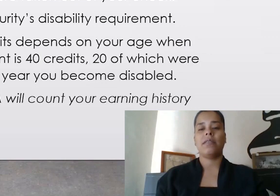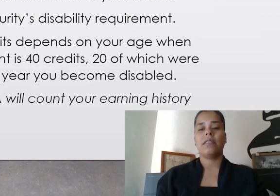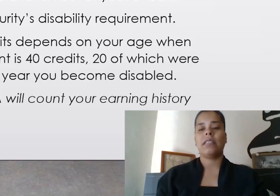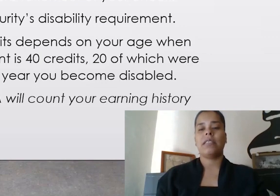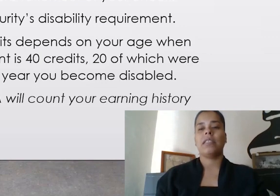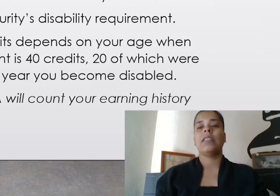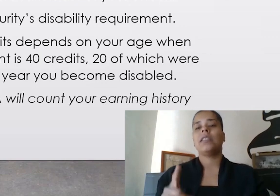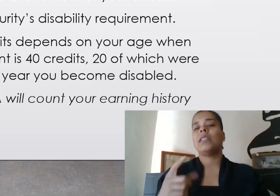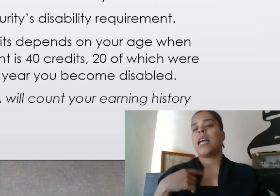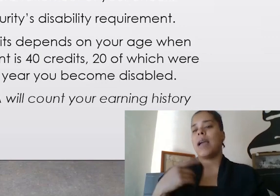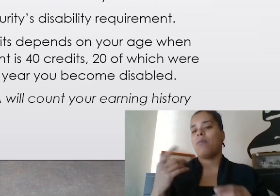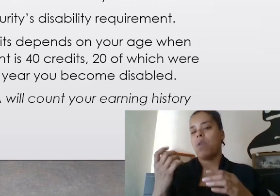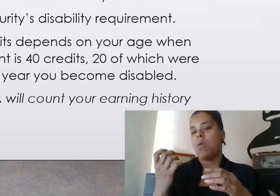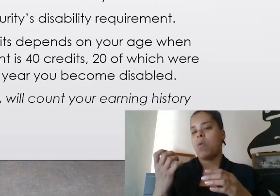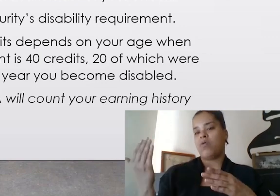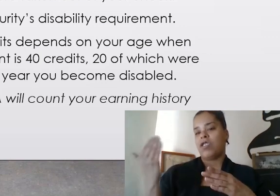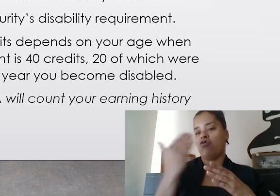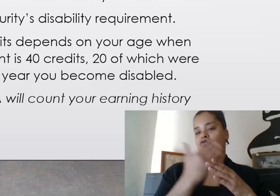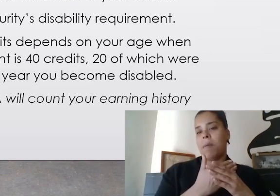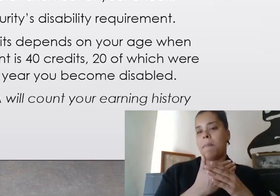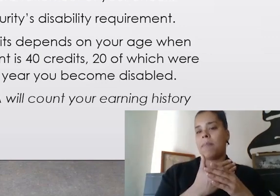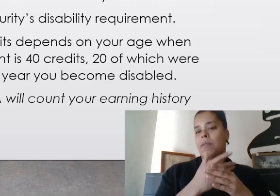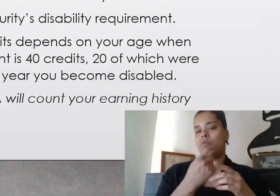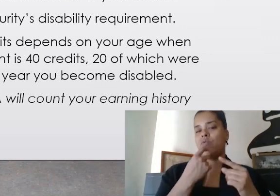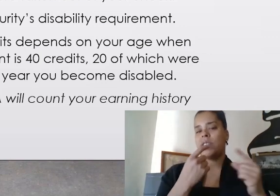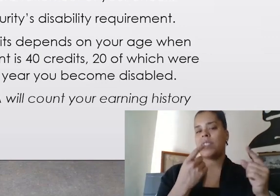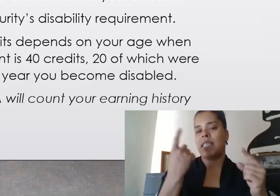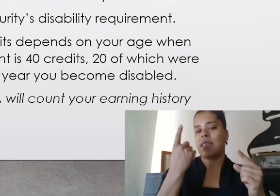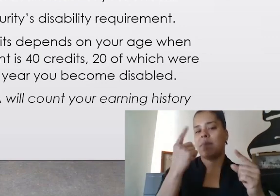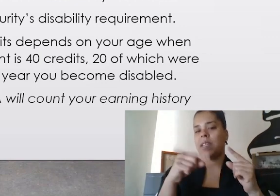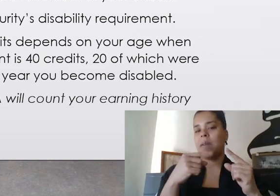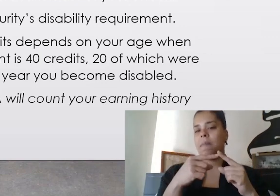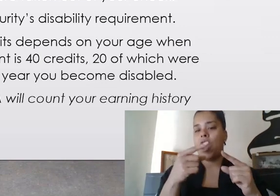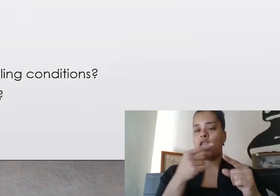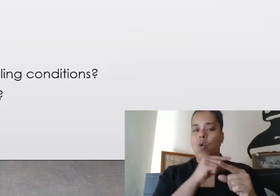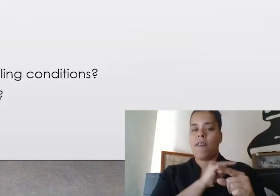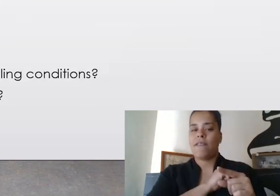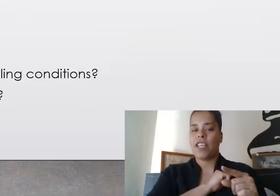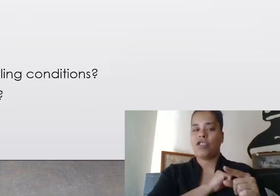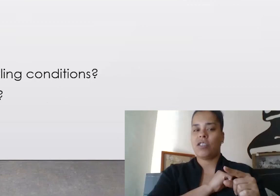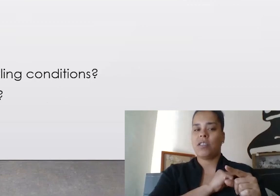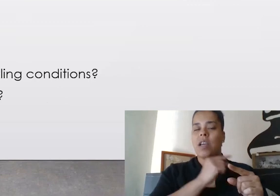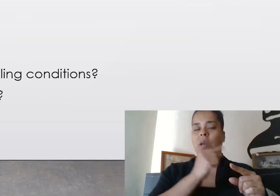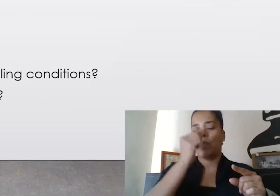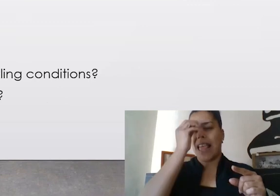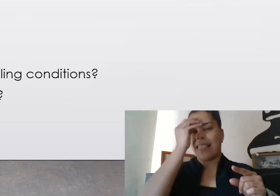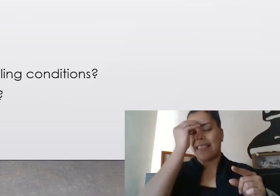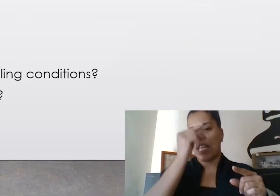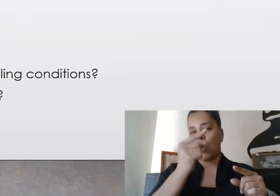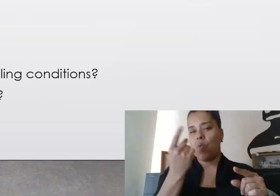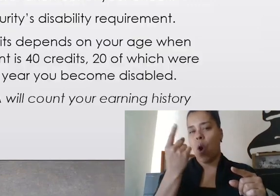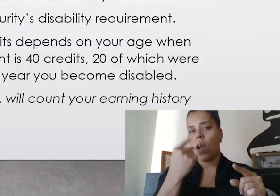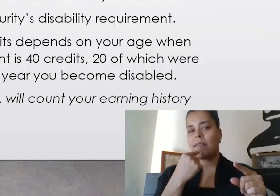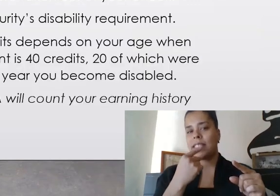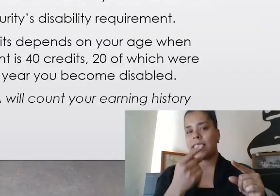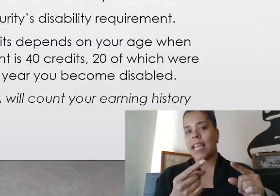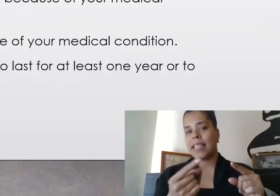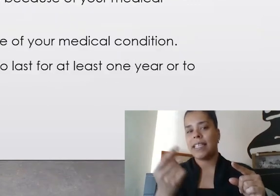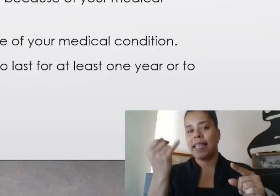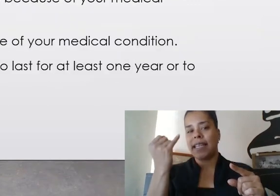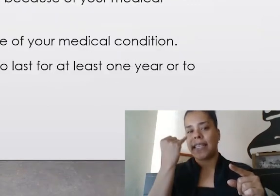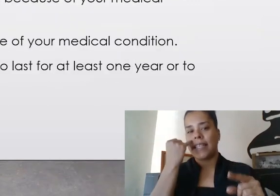second and say something about the qualification. I think there's one of them that says that if you are,